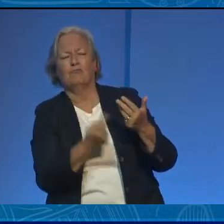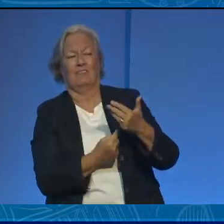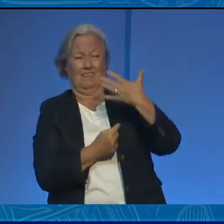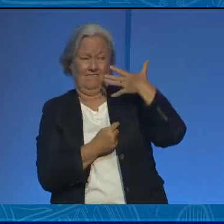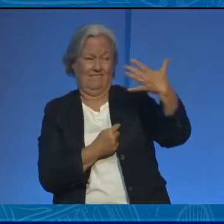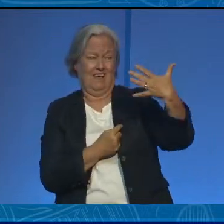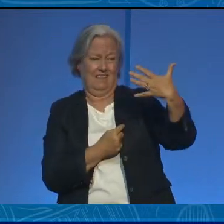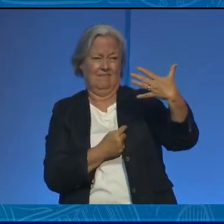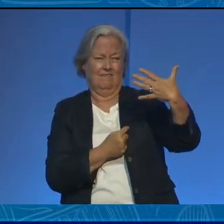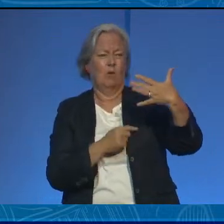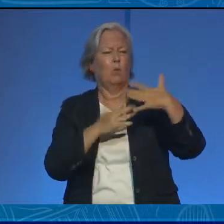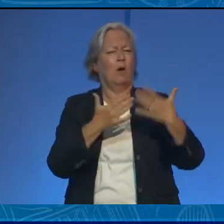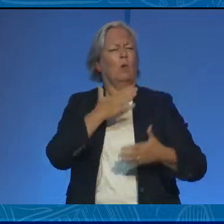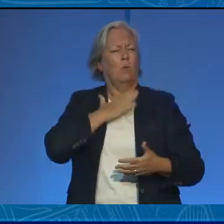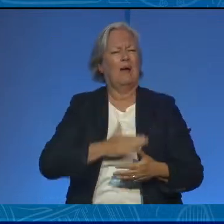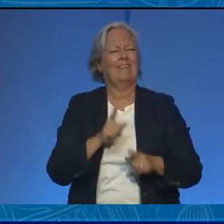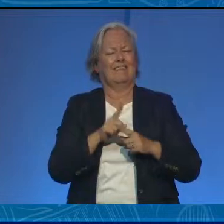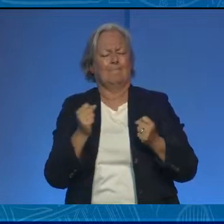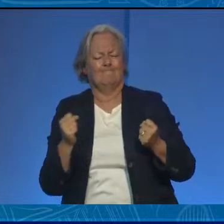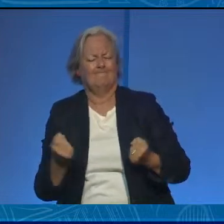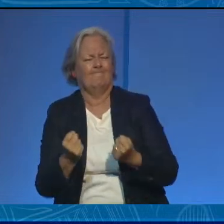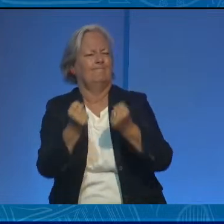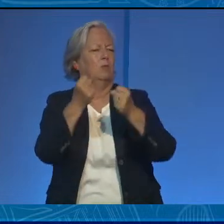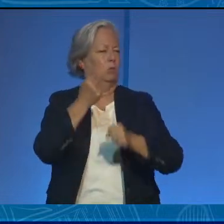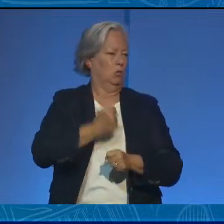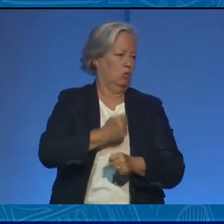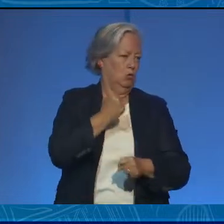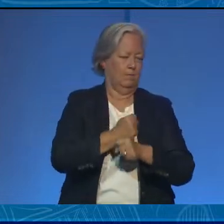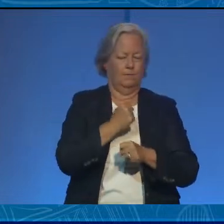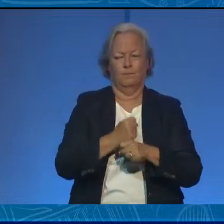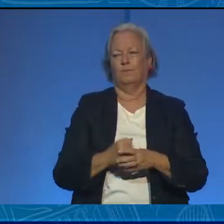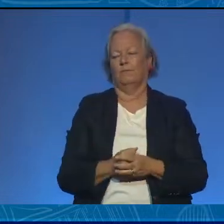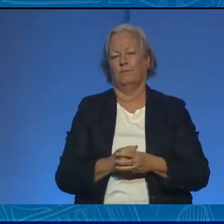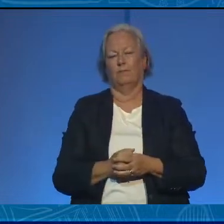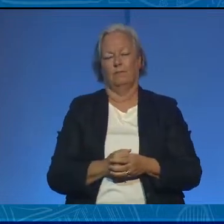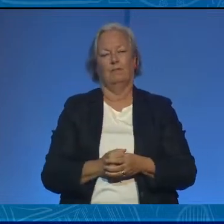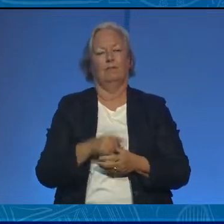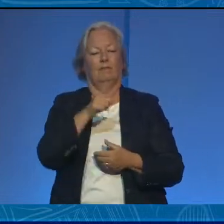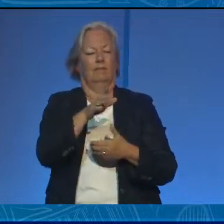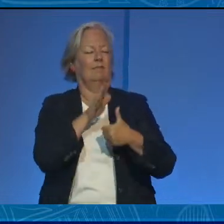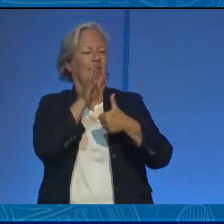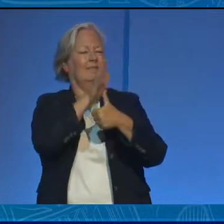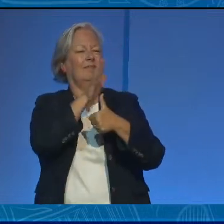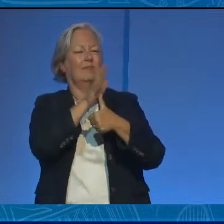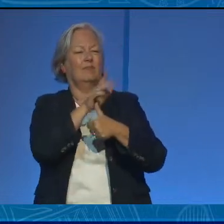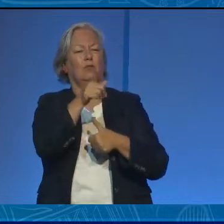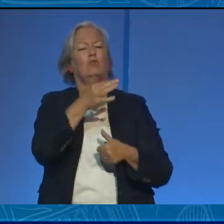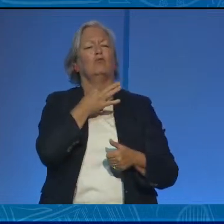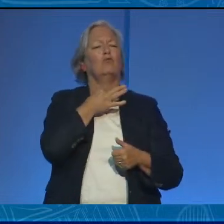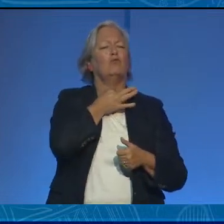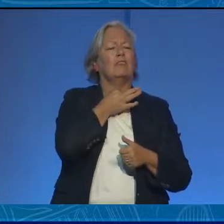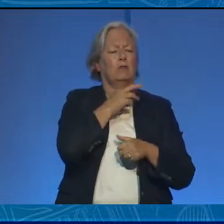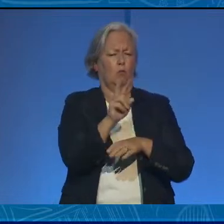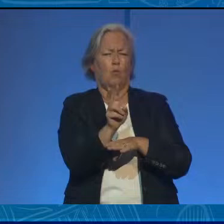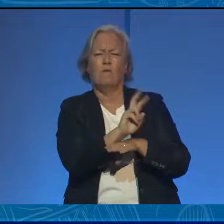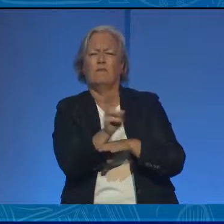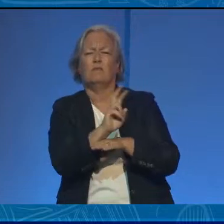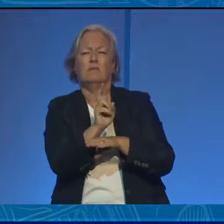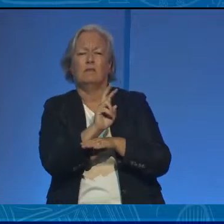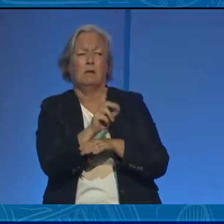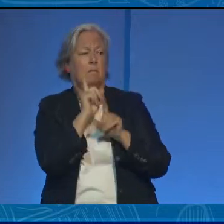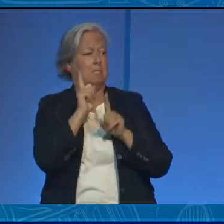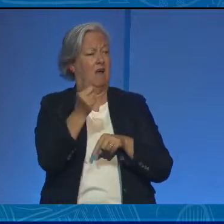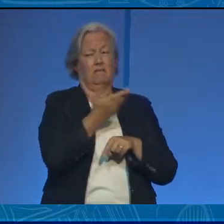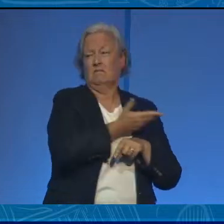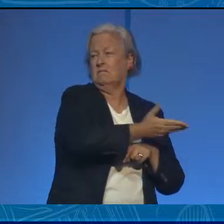for accelerated actions. First, risk governance must be a shared responsibility by all